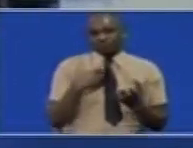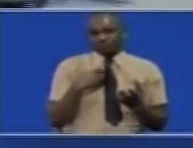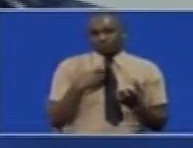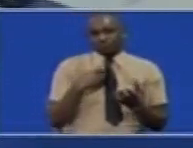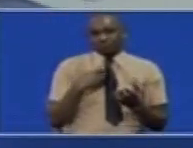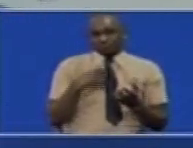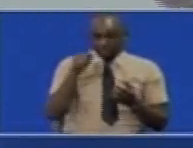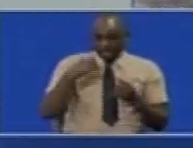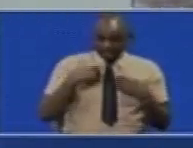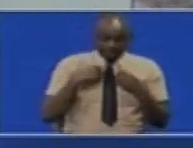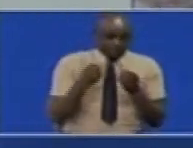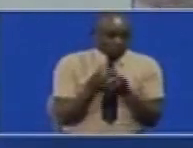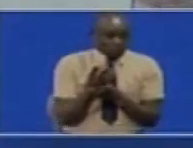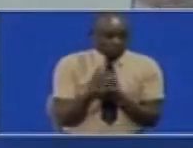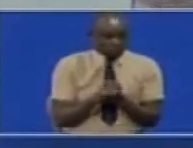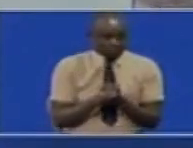in the private sector, has grown.